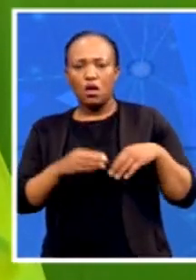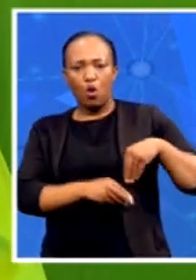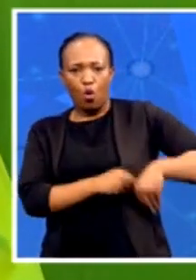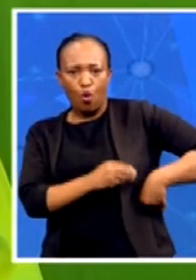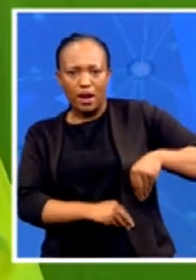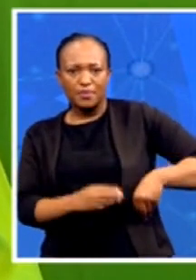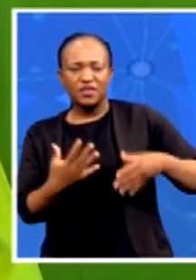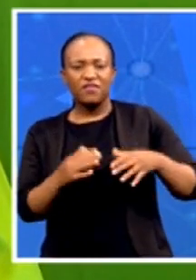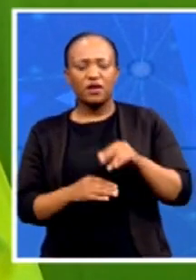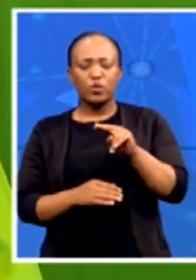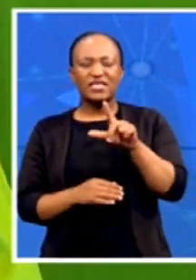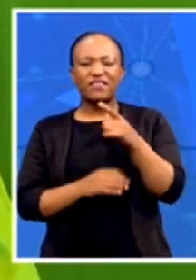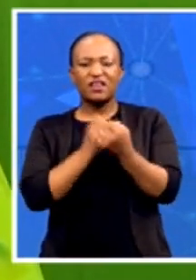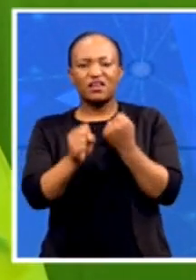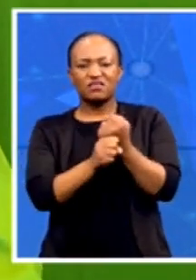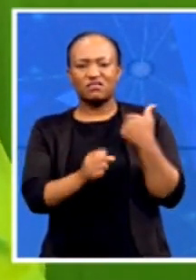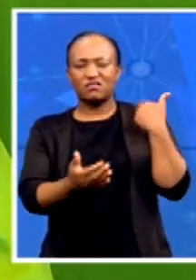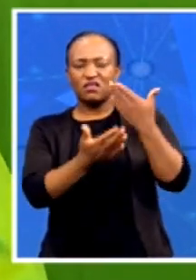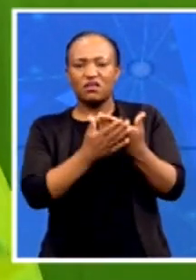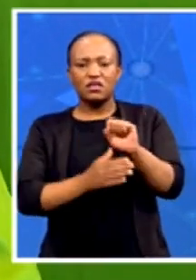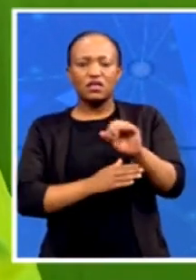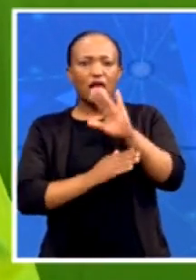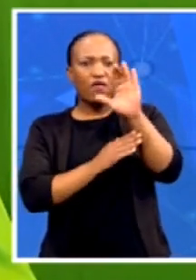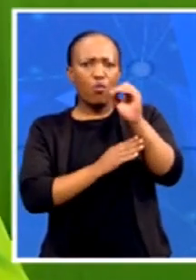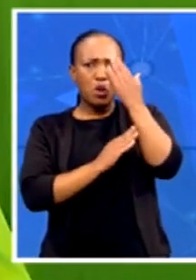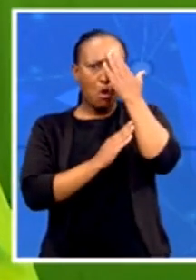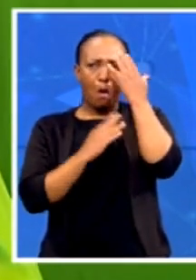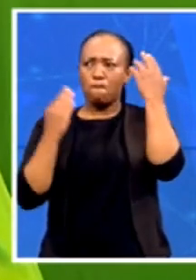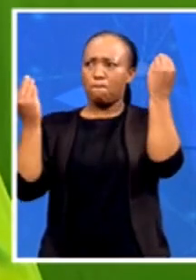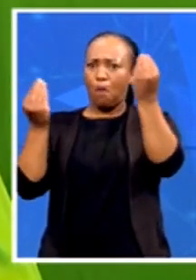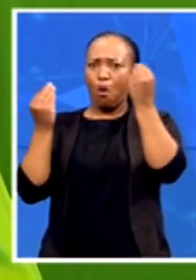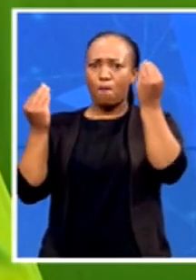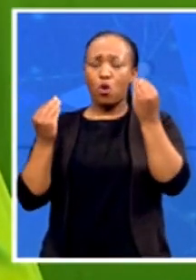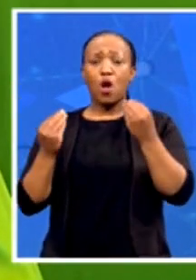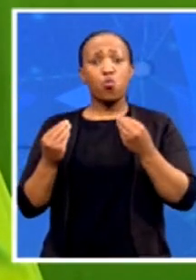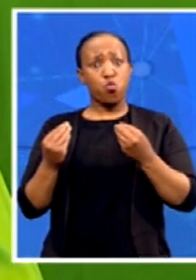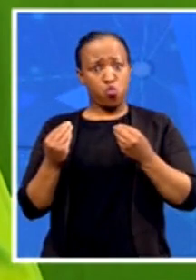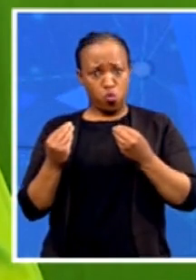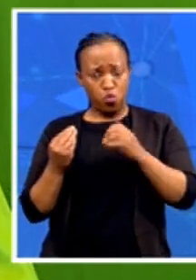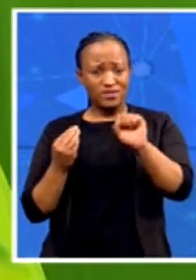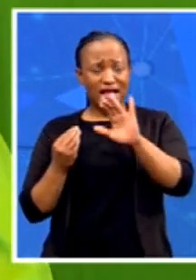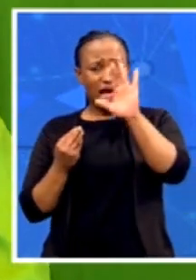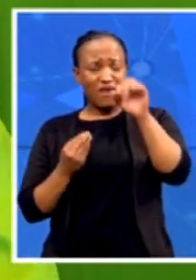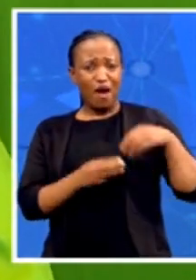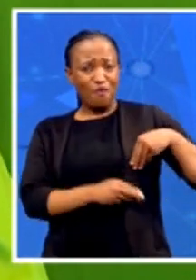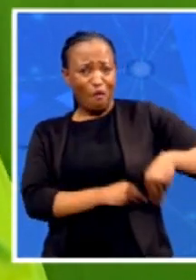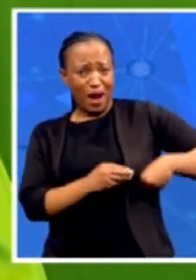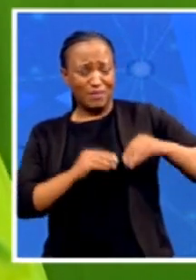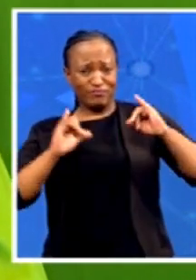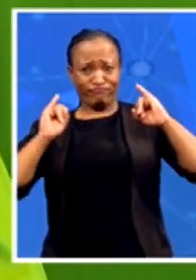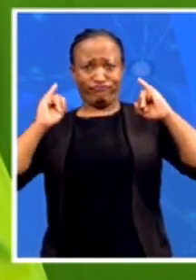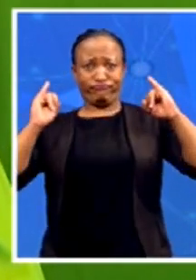Africa is known all over the world to be the most corrupt nation on earth. This represents